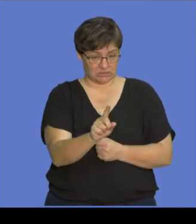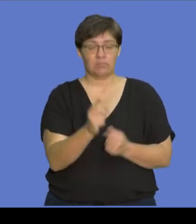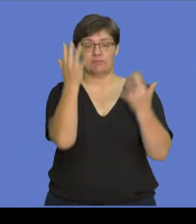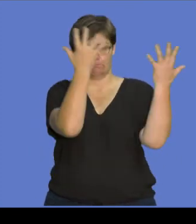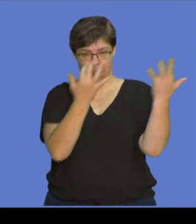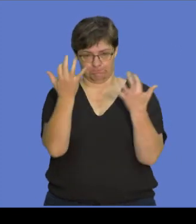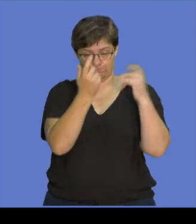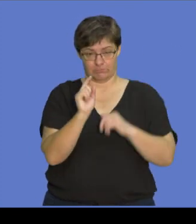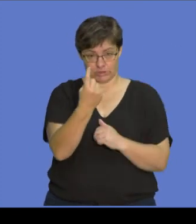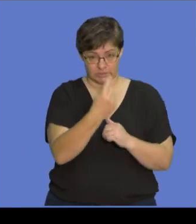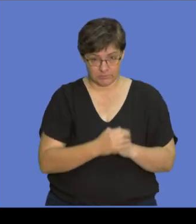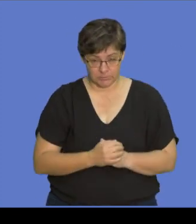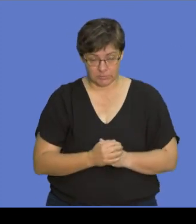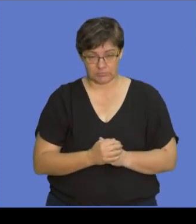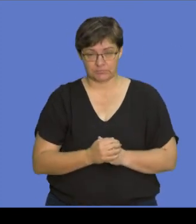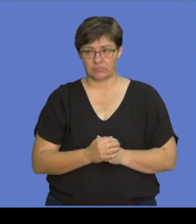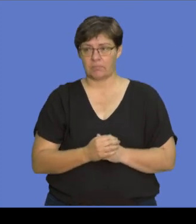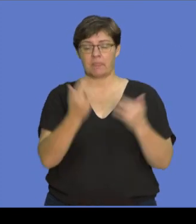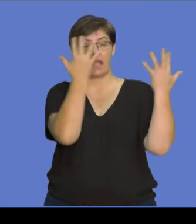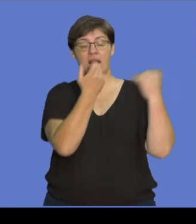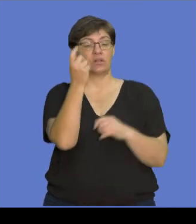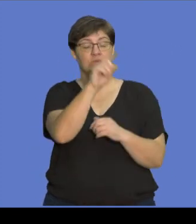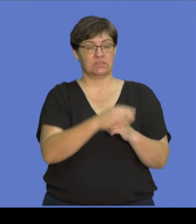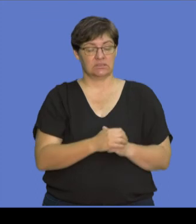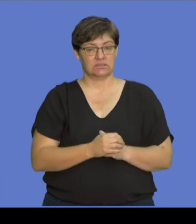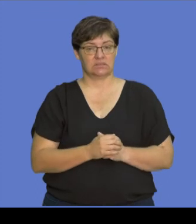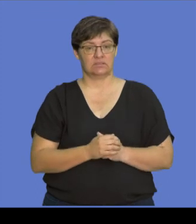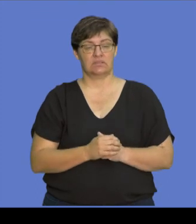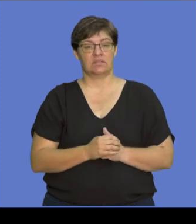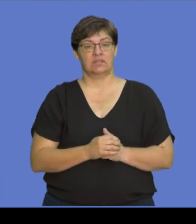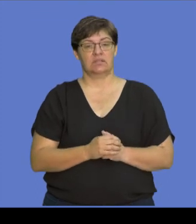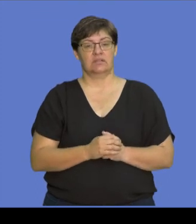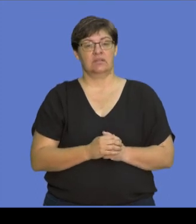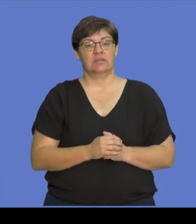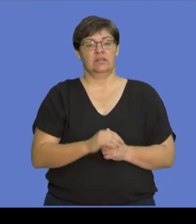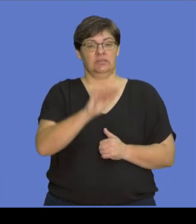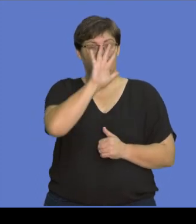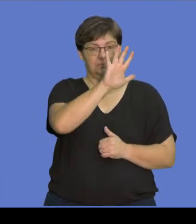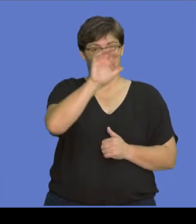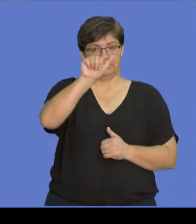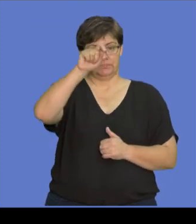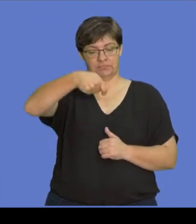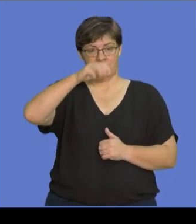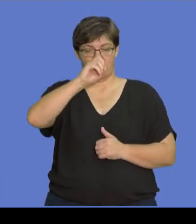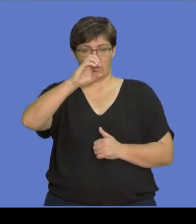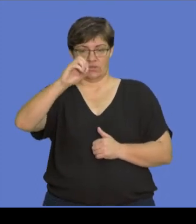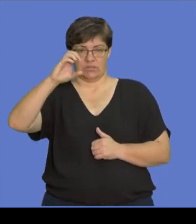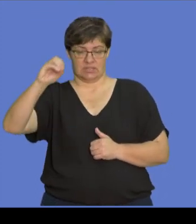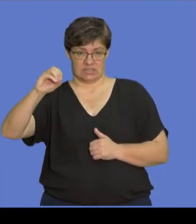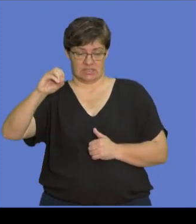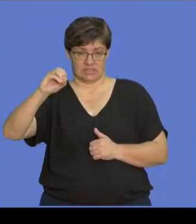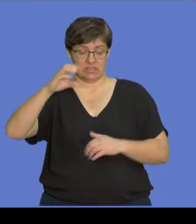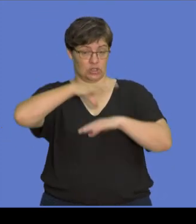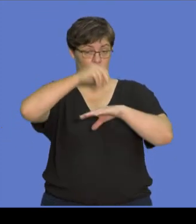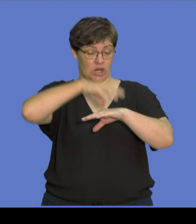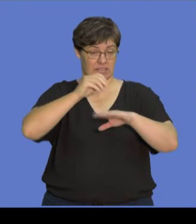do? You do a calculation. And what's my calculation? My calculation is 56,000,